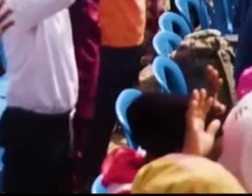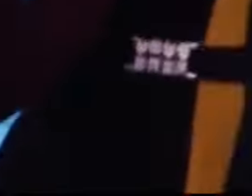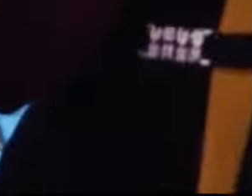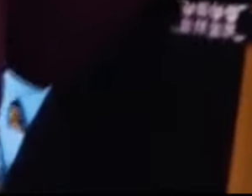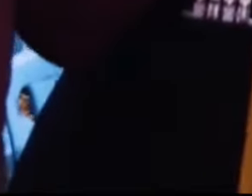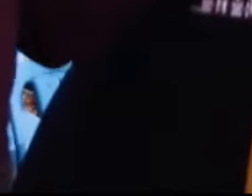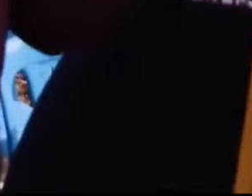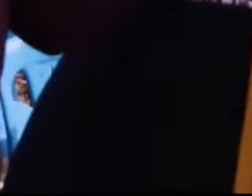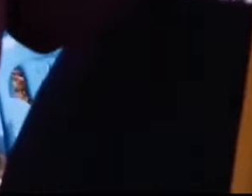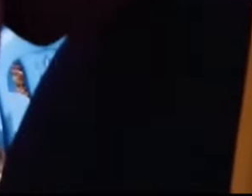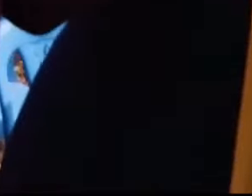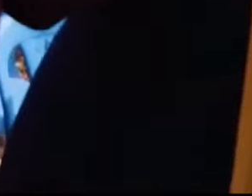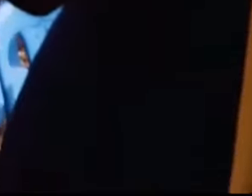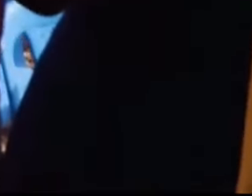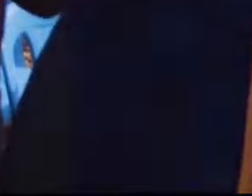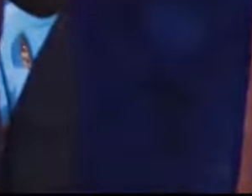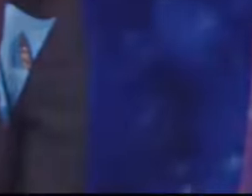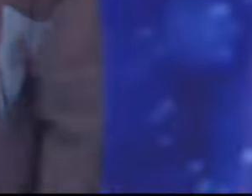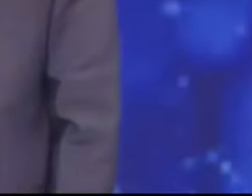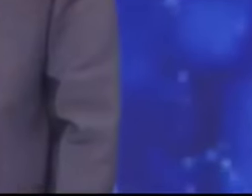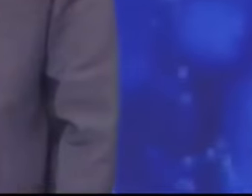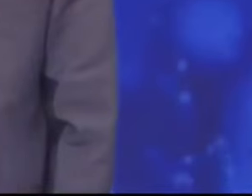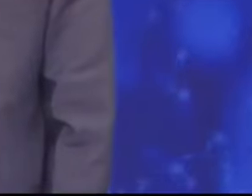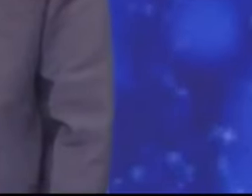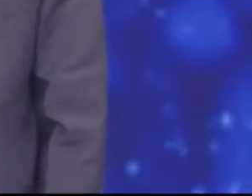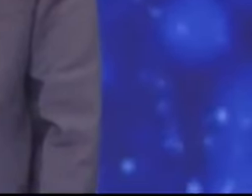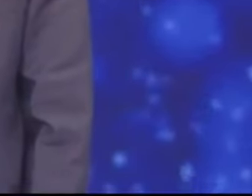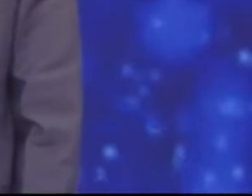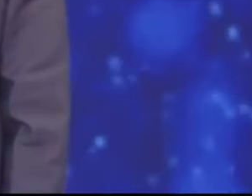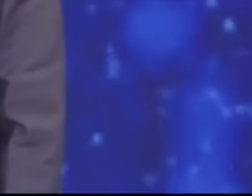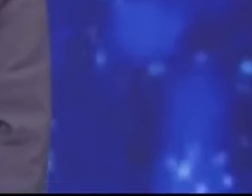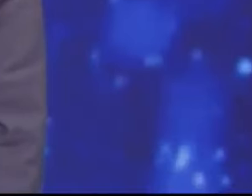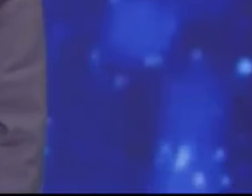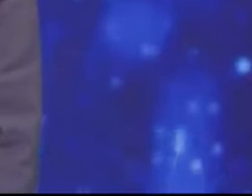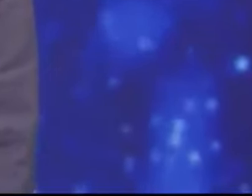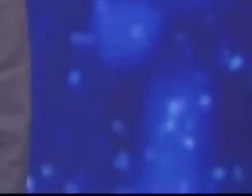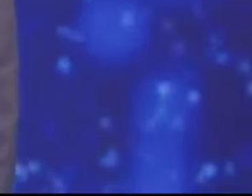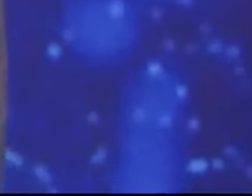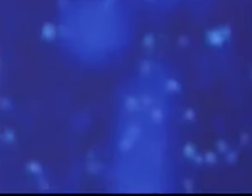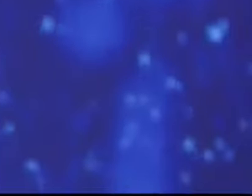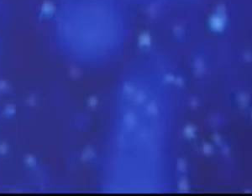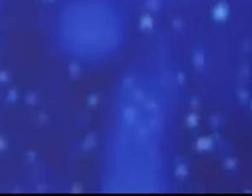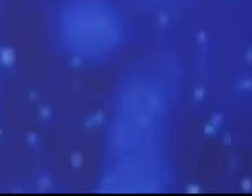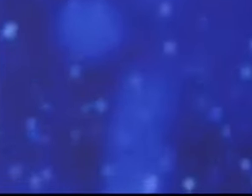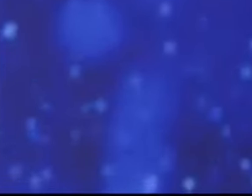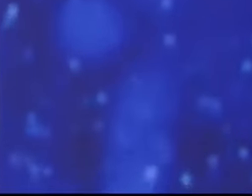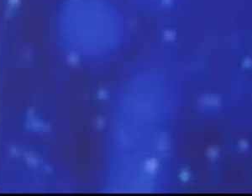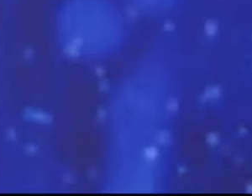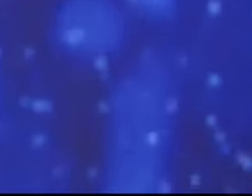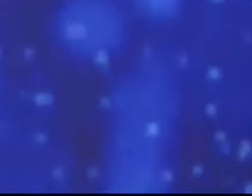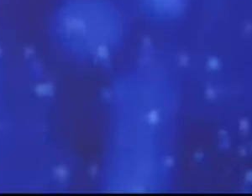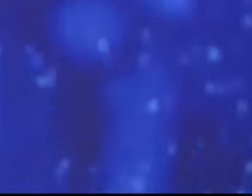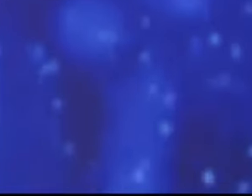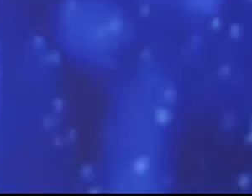Yes. This world will look at you and they will know you're a special favorite of